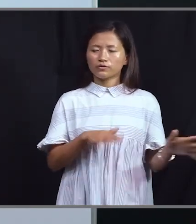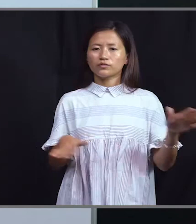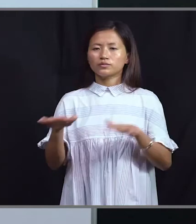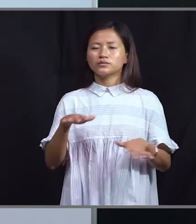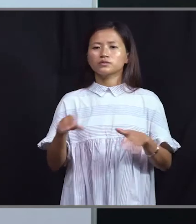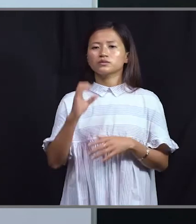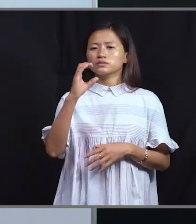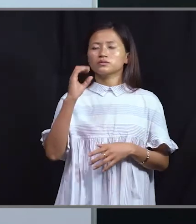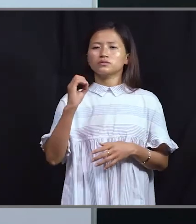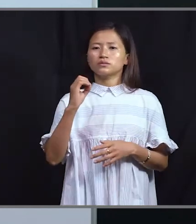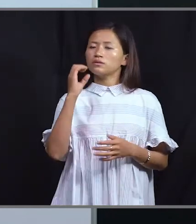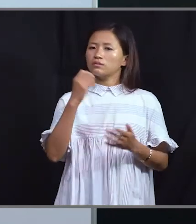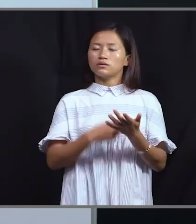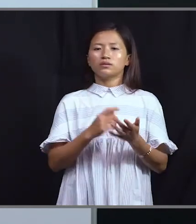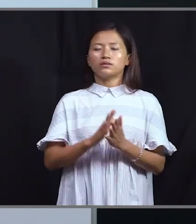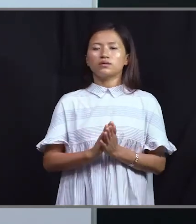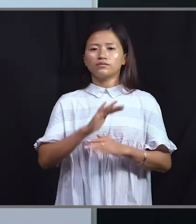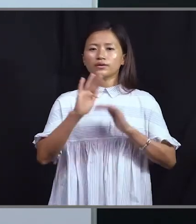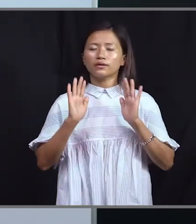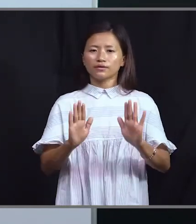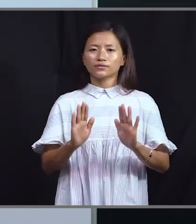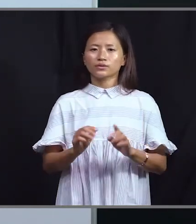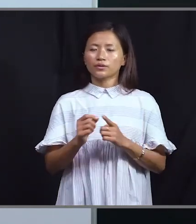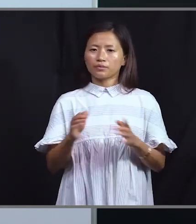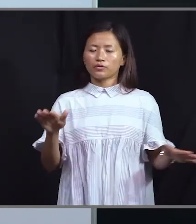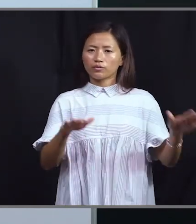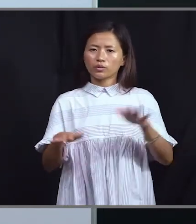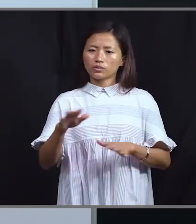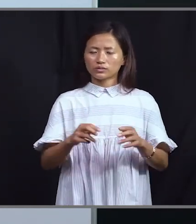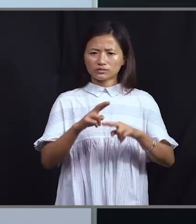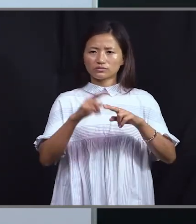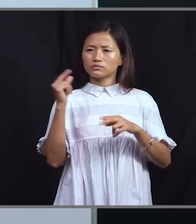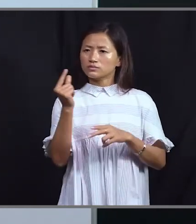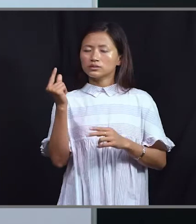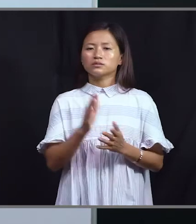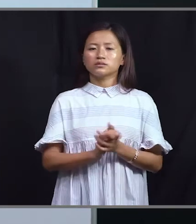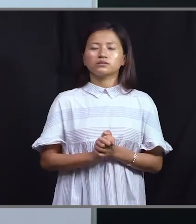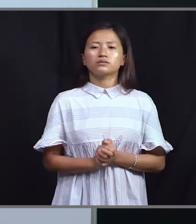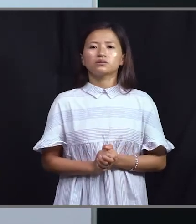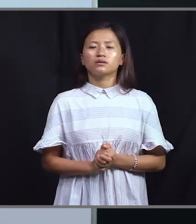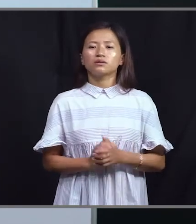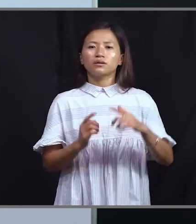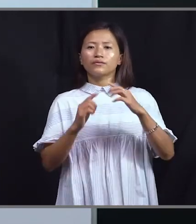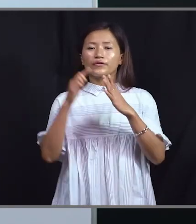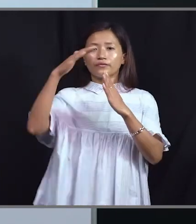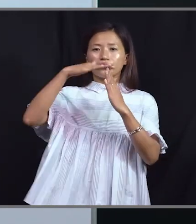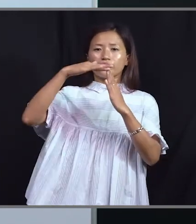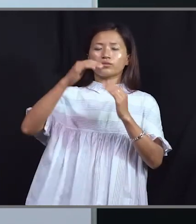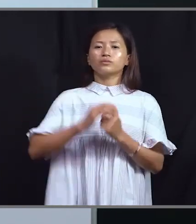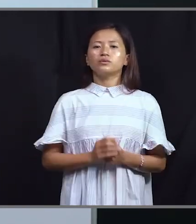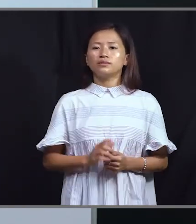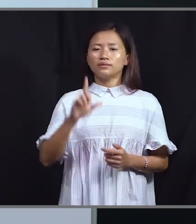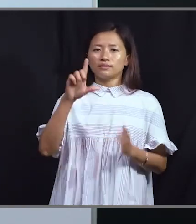coordination. All the managers have to perform this function. Okay. Why? Because the top level management, isn't